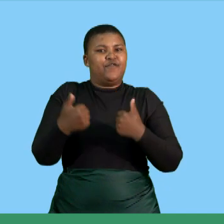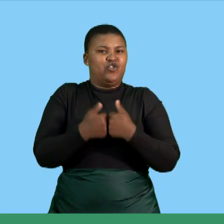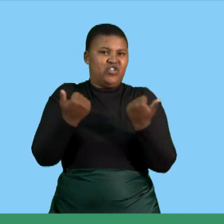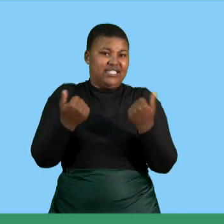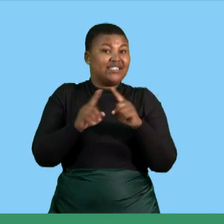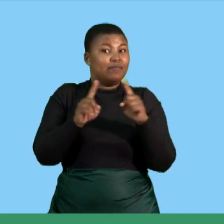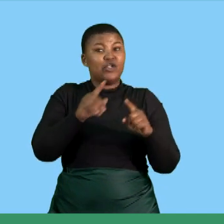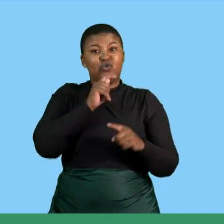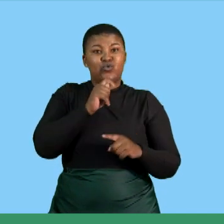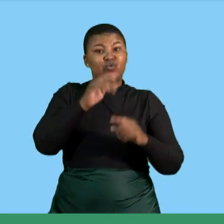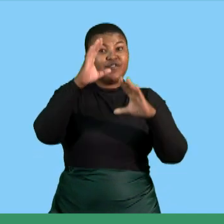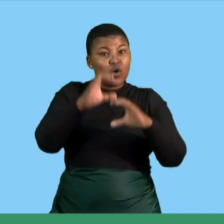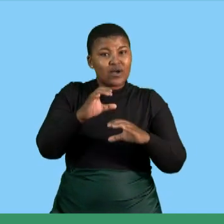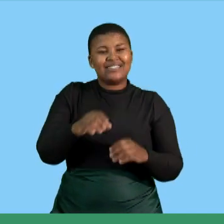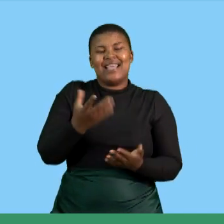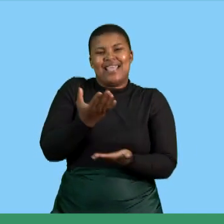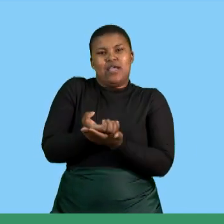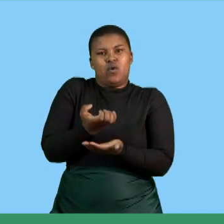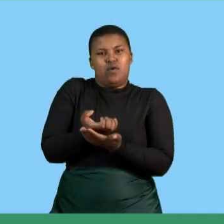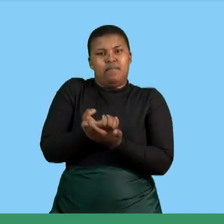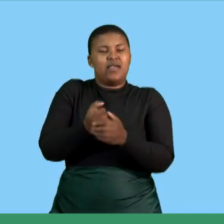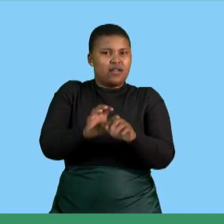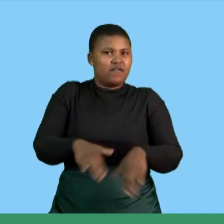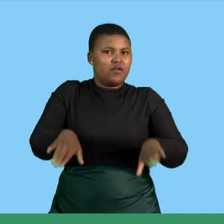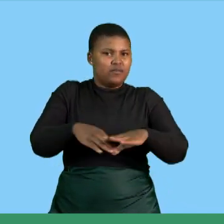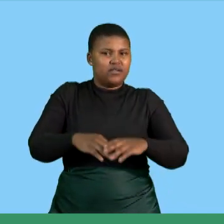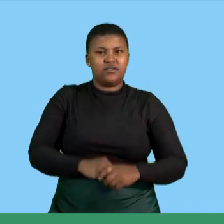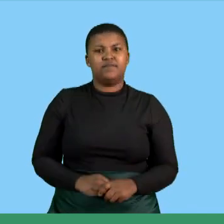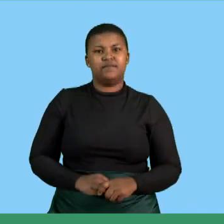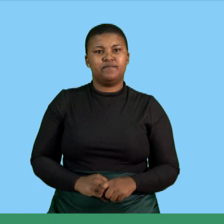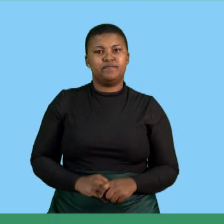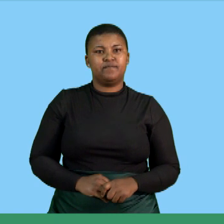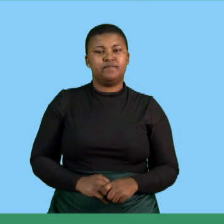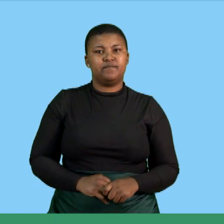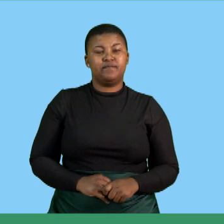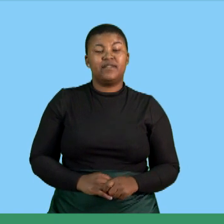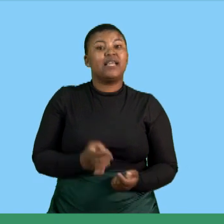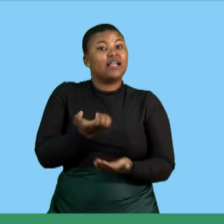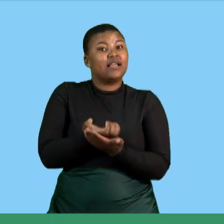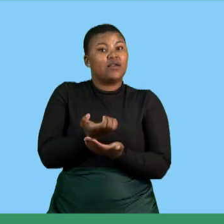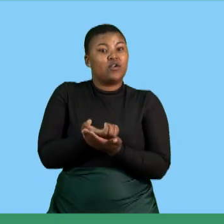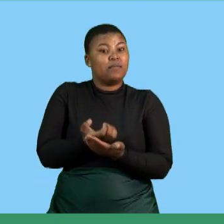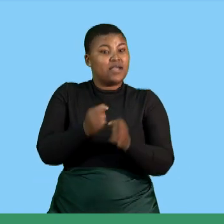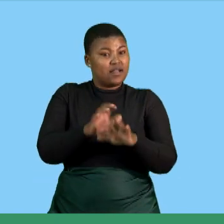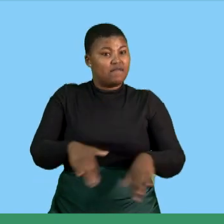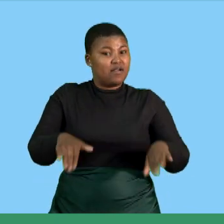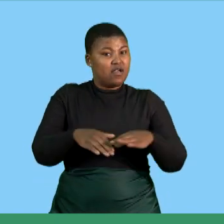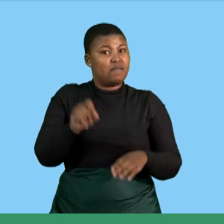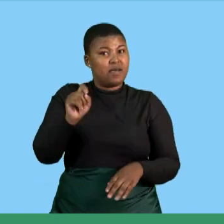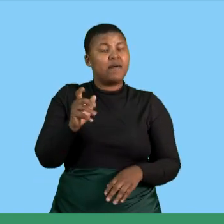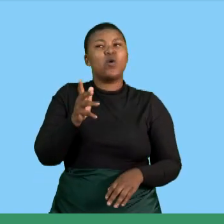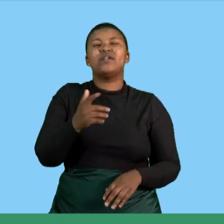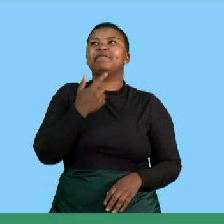but specifically for the economic environment. So the economic environment will then